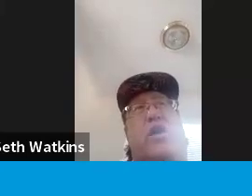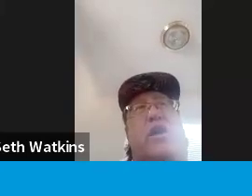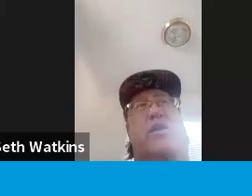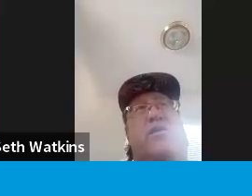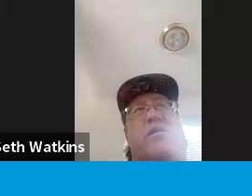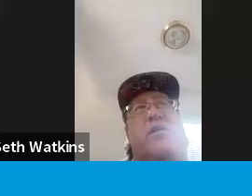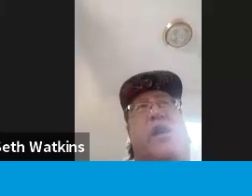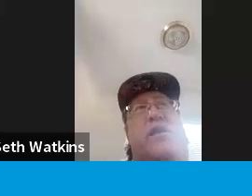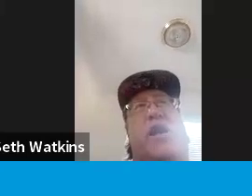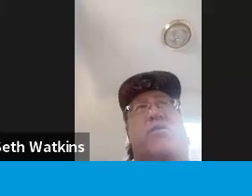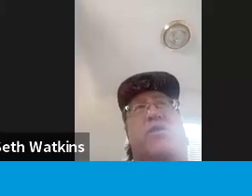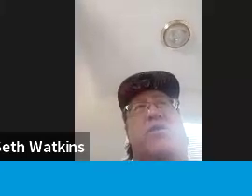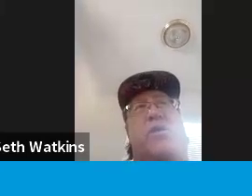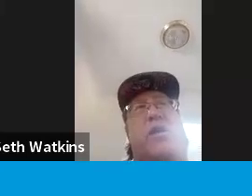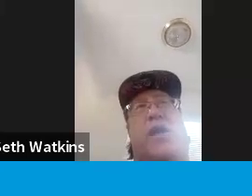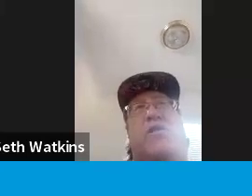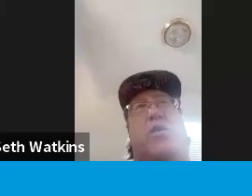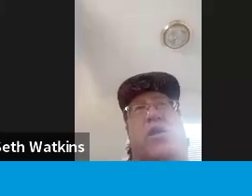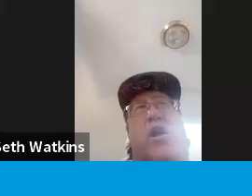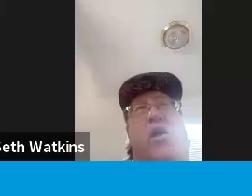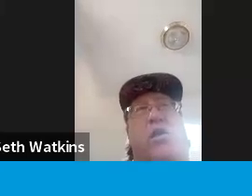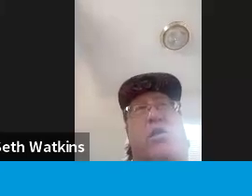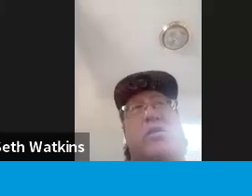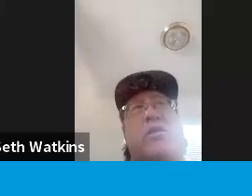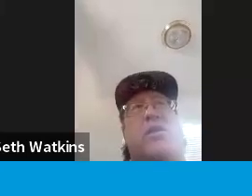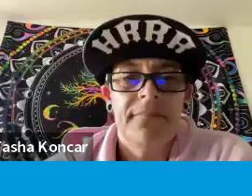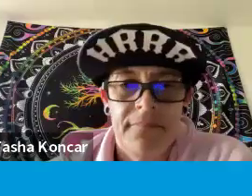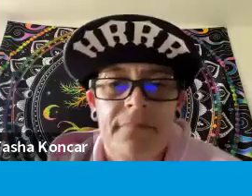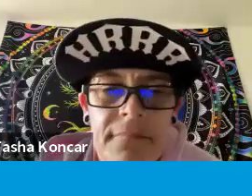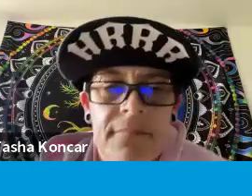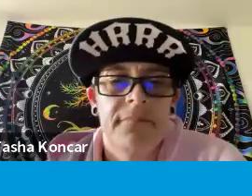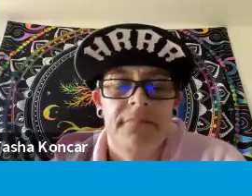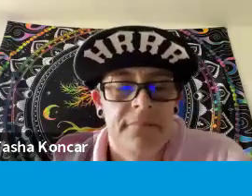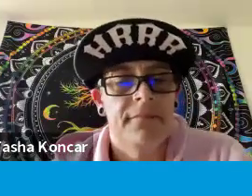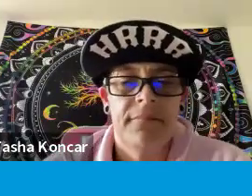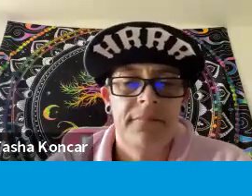I totally, like Catherine, don't like the word all. I mean,